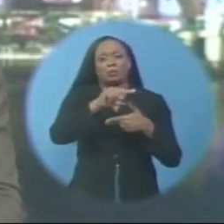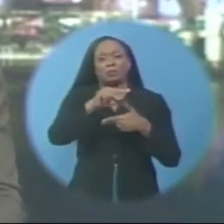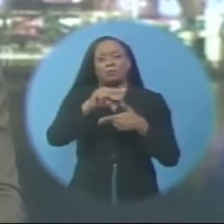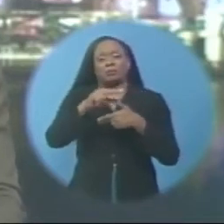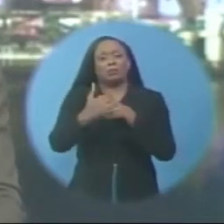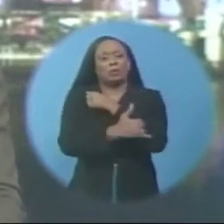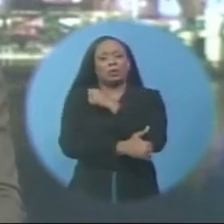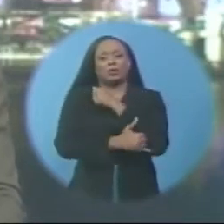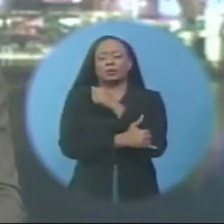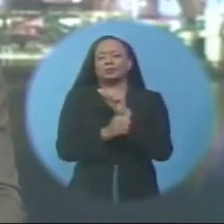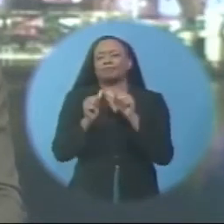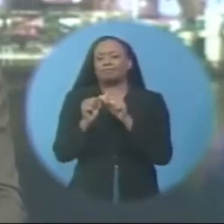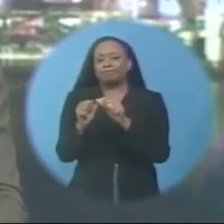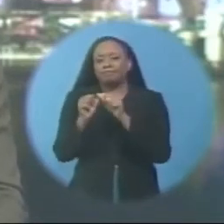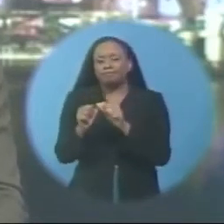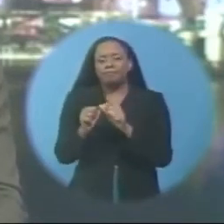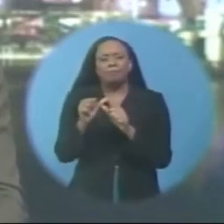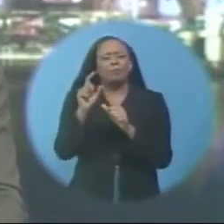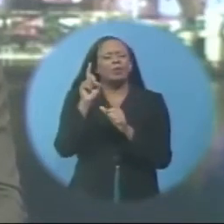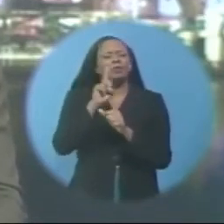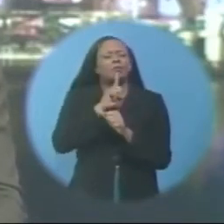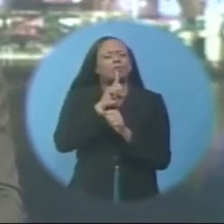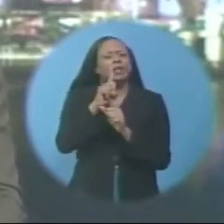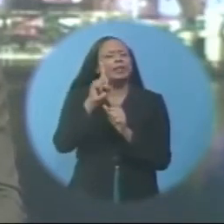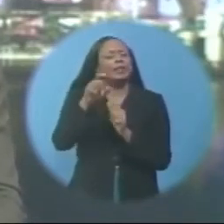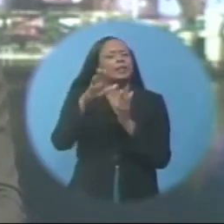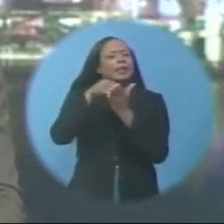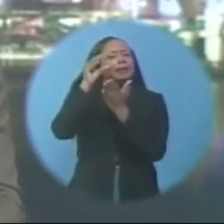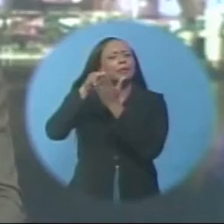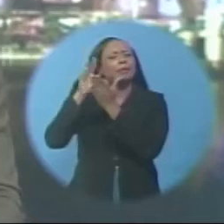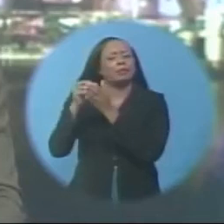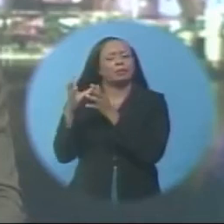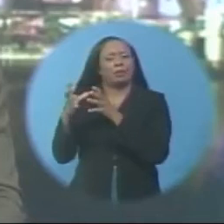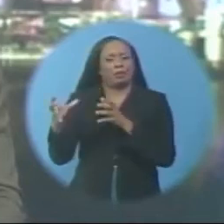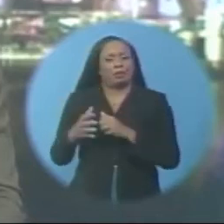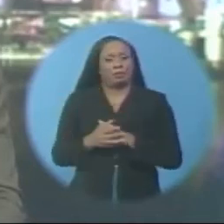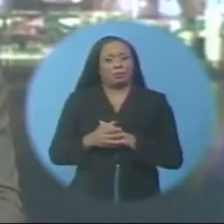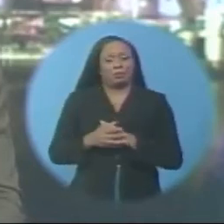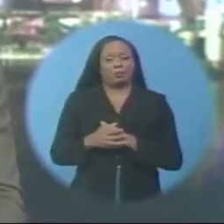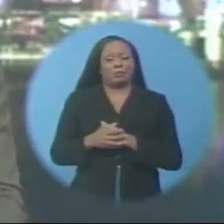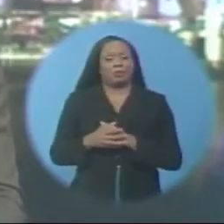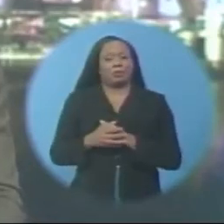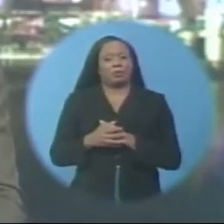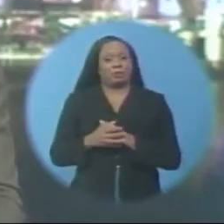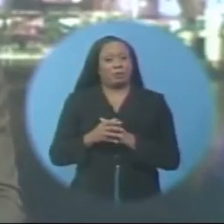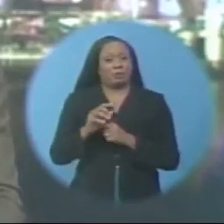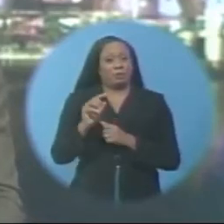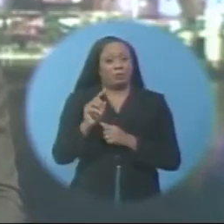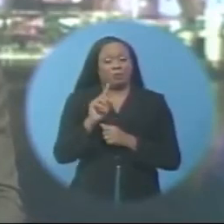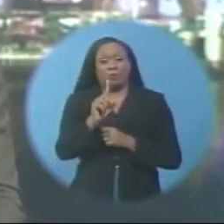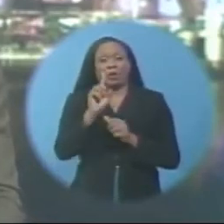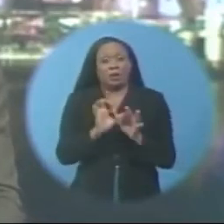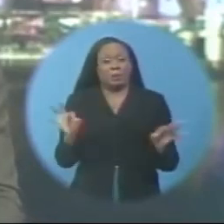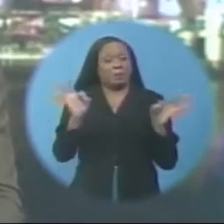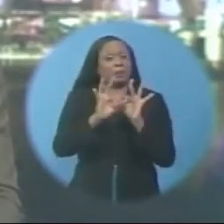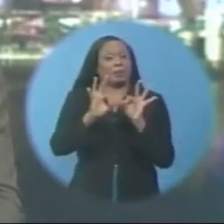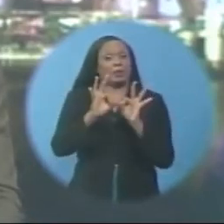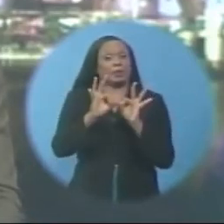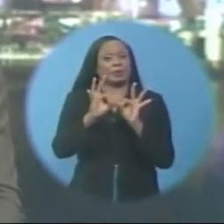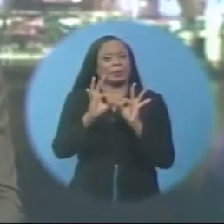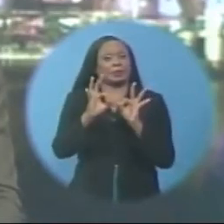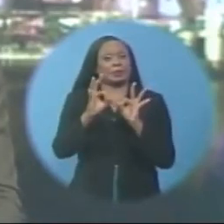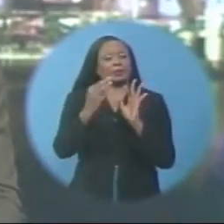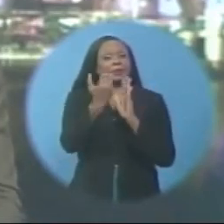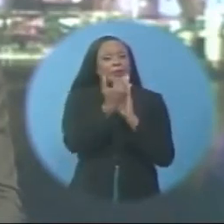there are many lessons to be learned. One of them is sticking to strict building codes. This is according to the Executive Director of